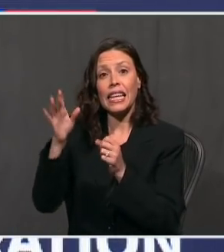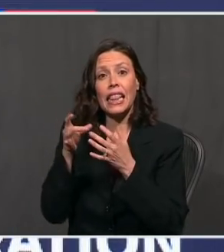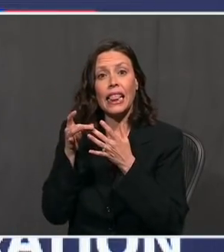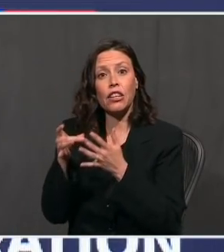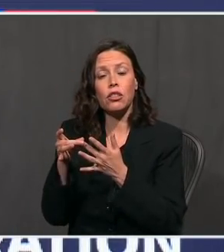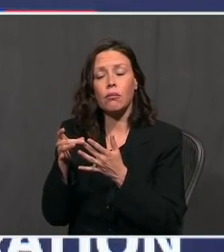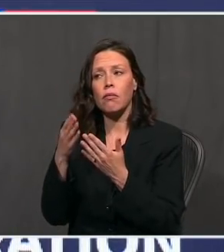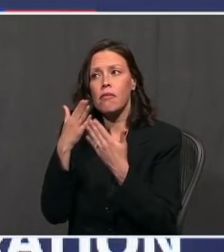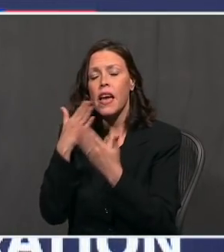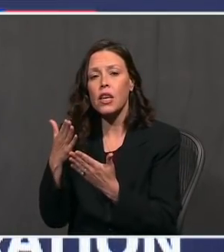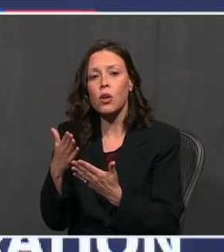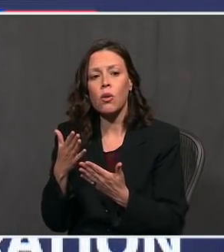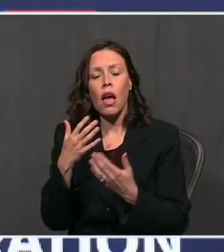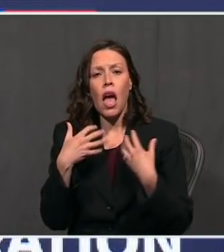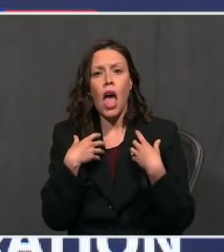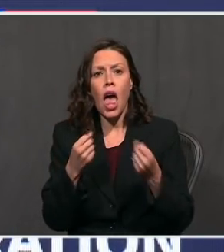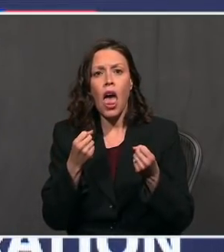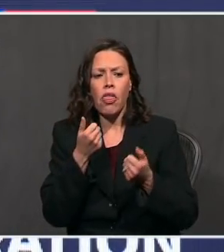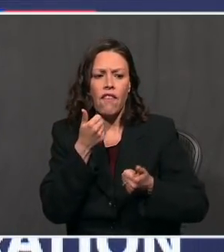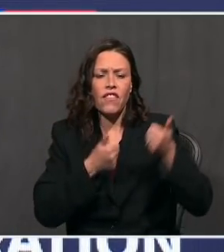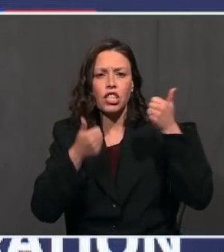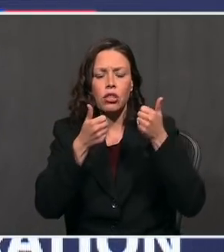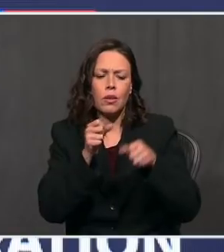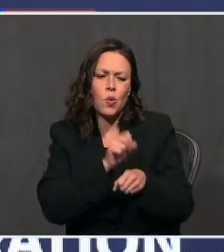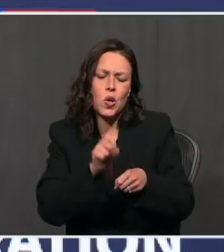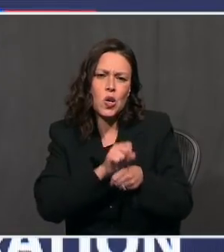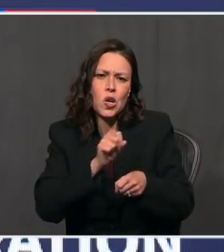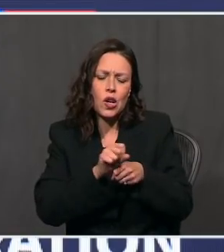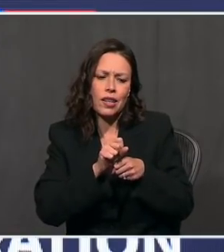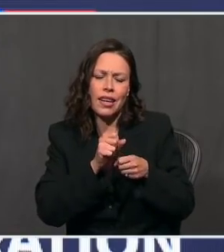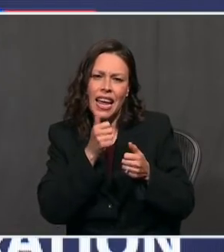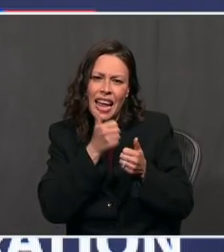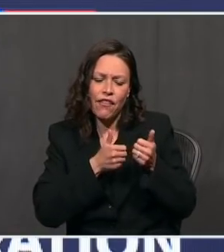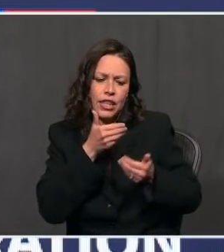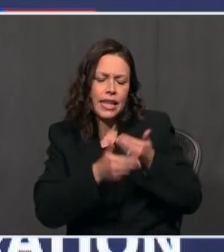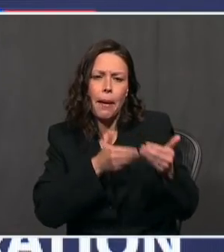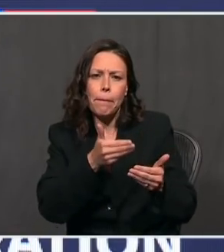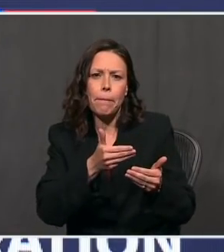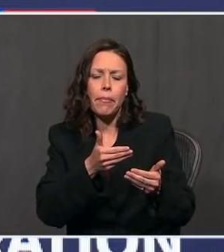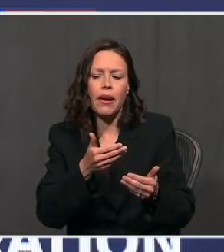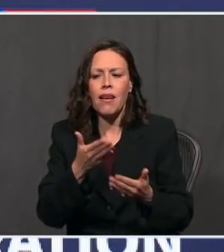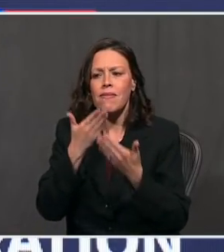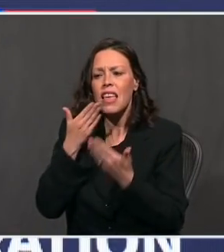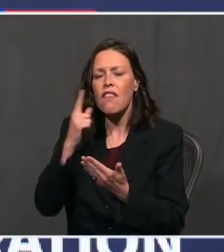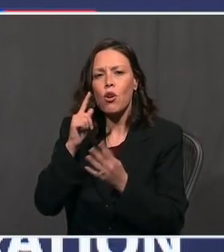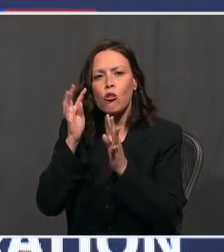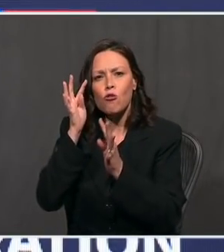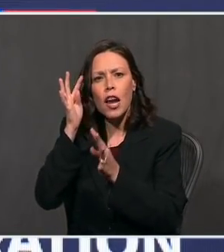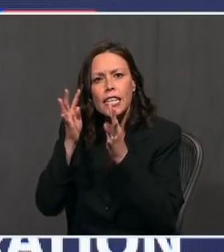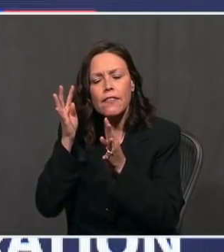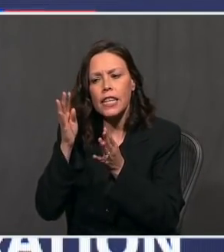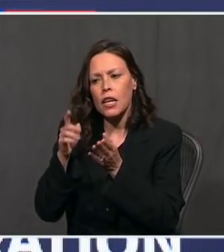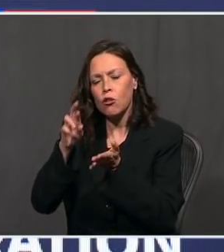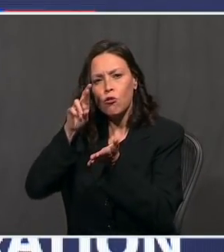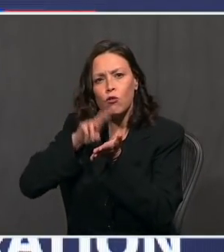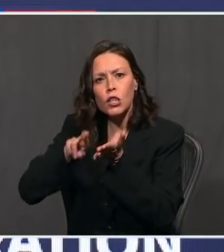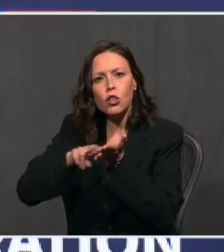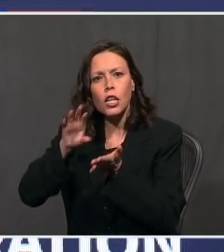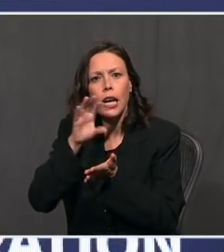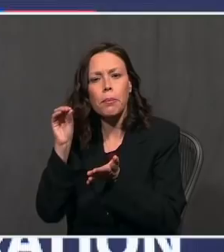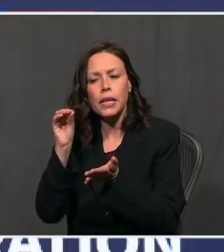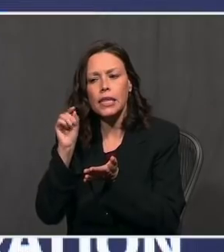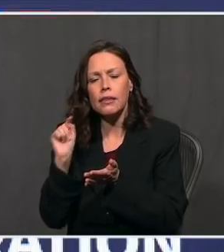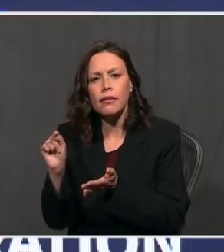all the health officials that have worked every step of the way. I'm grateful for the ingenuity the great research companies all